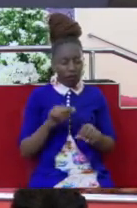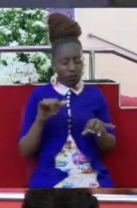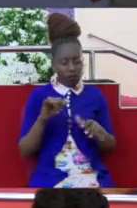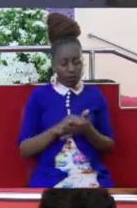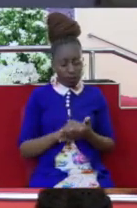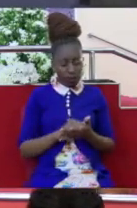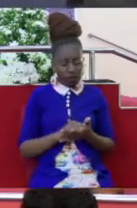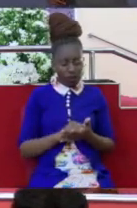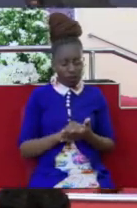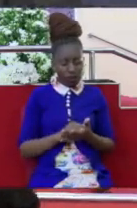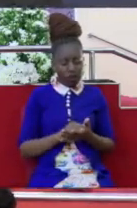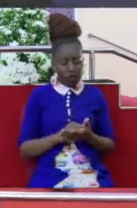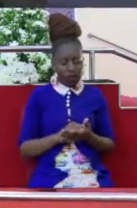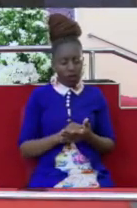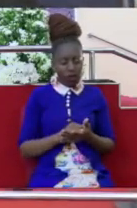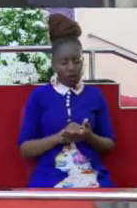I desperately need help,